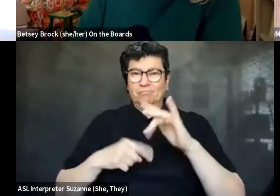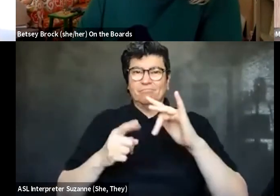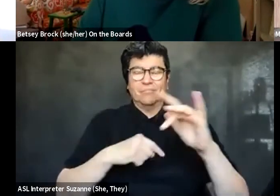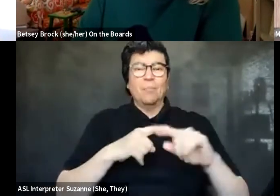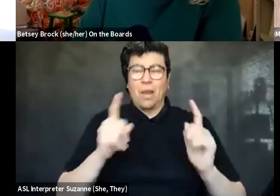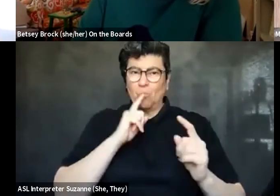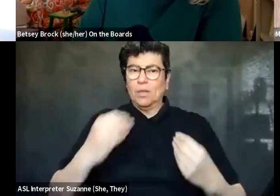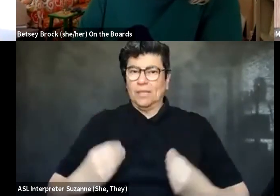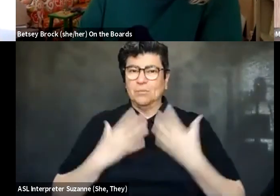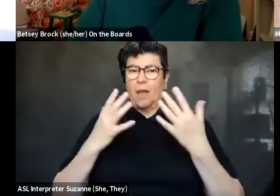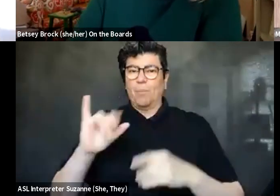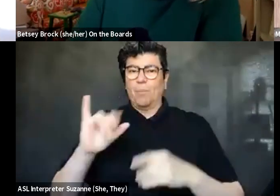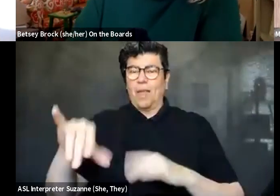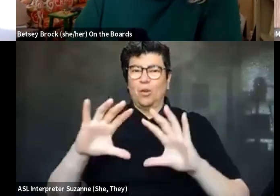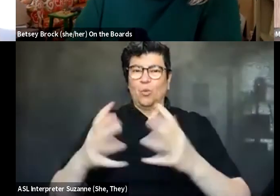inspired by them.